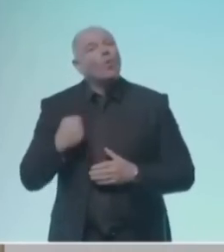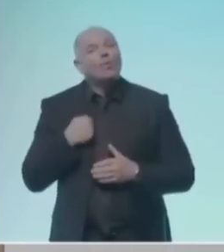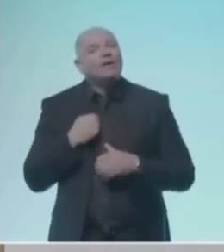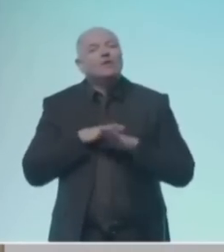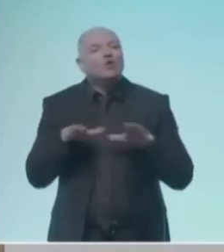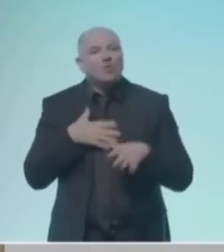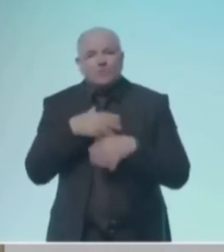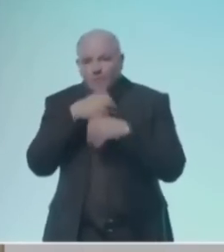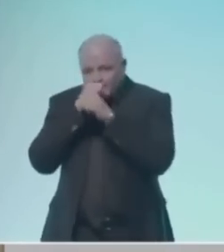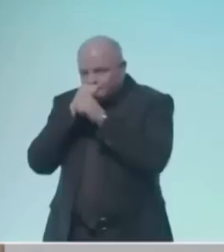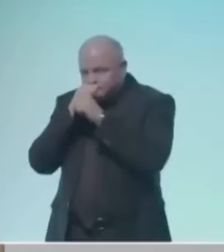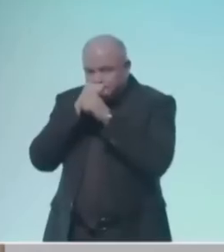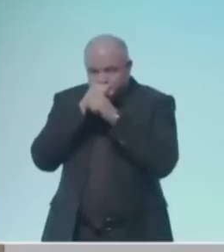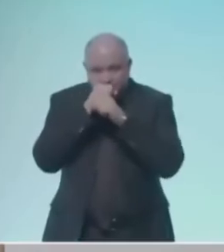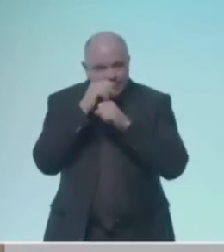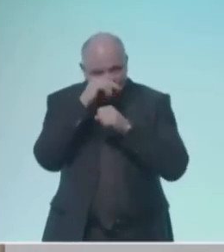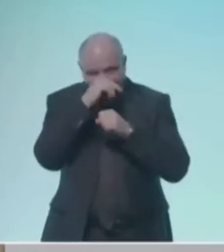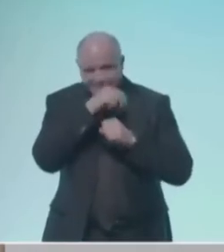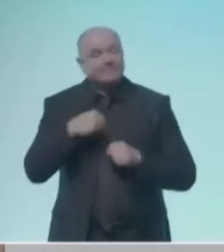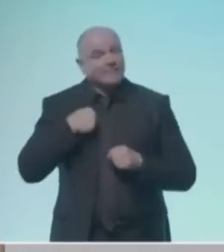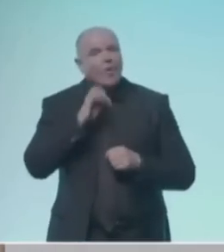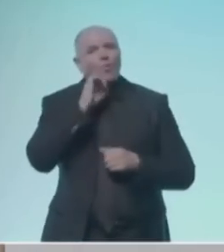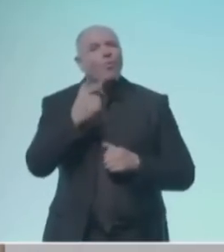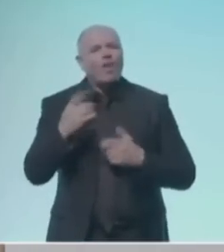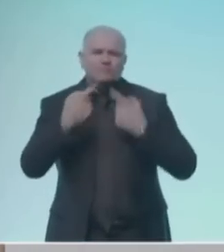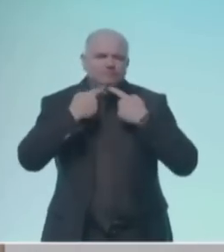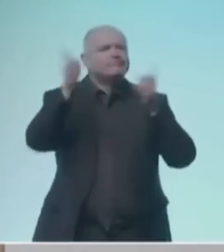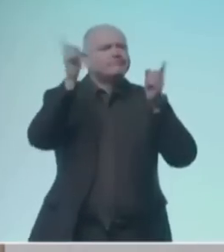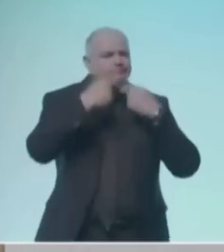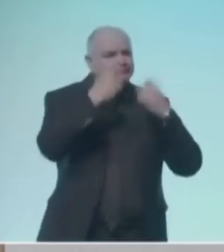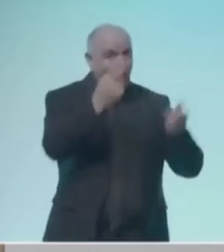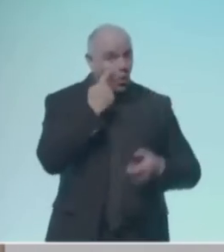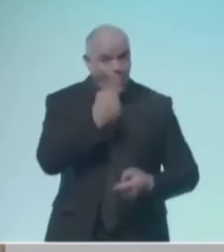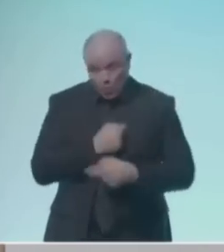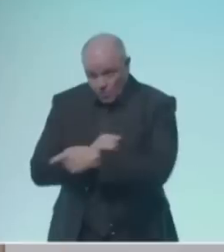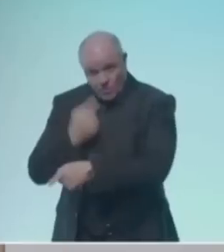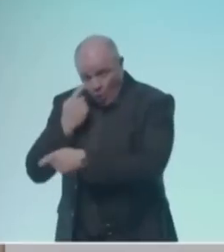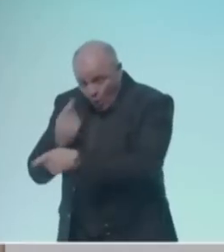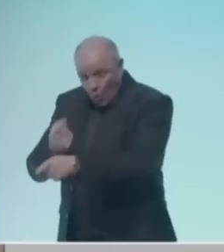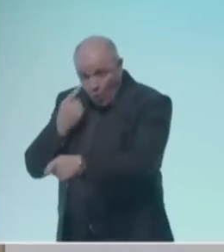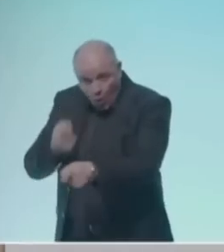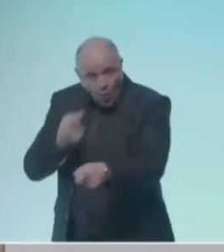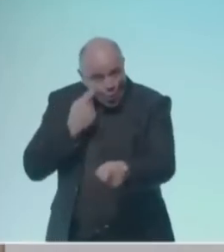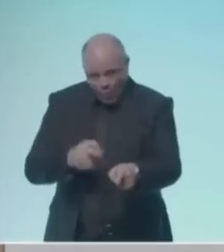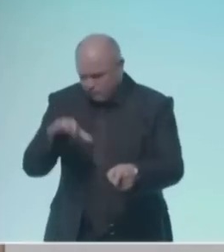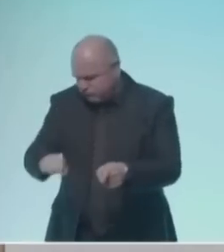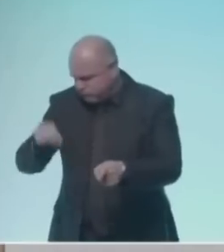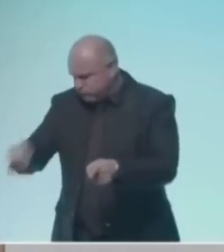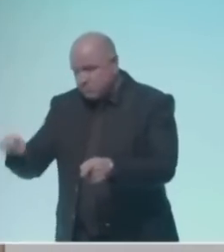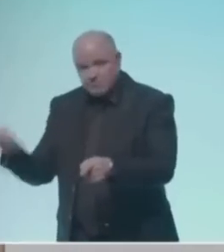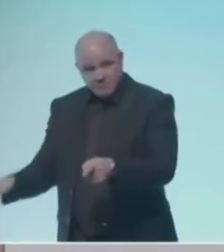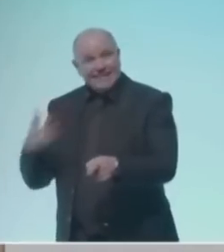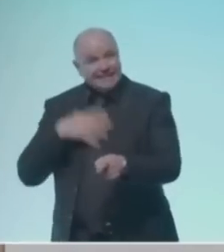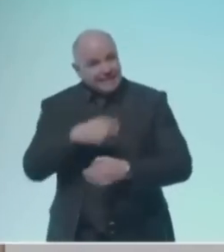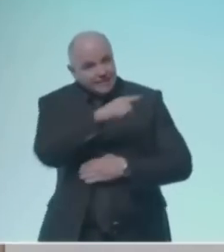won't allow these groups to stay in the shadows. We're shining a light on these threats because we need to work